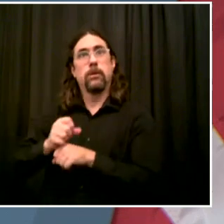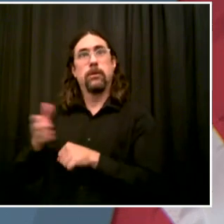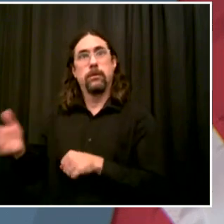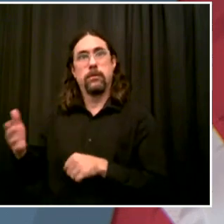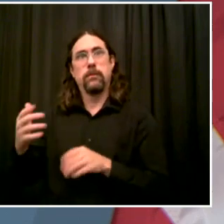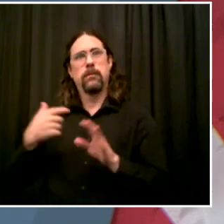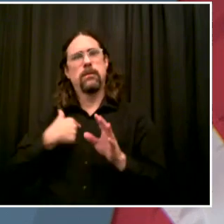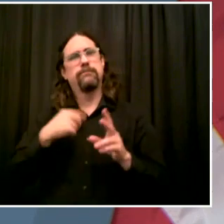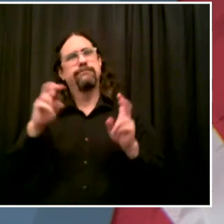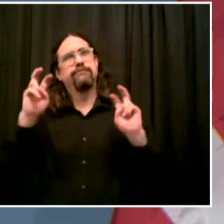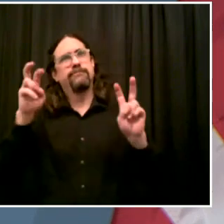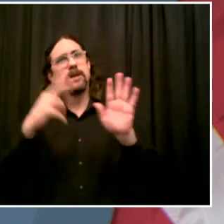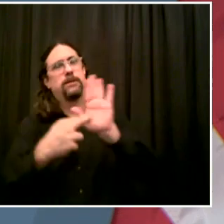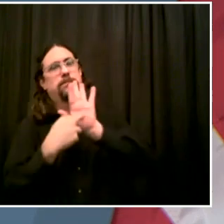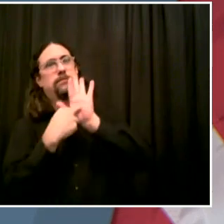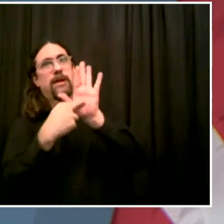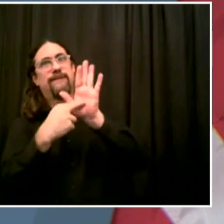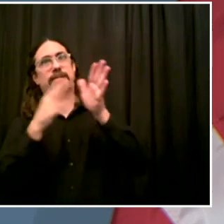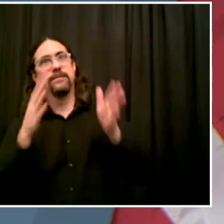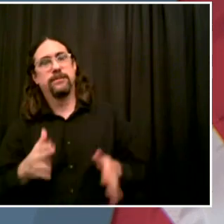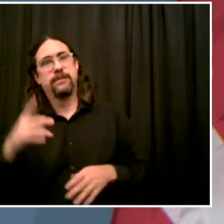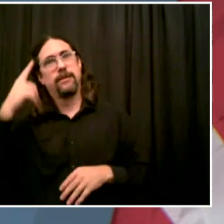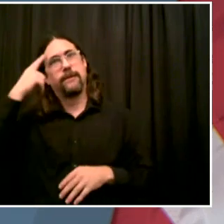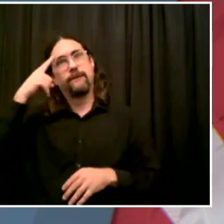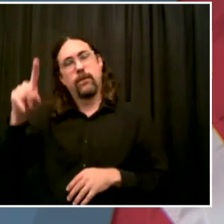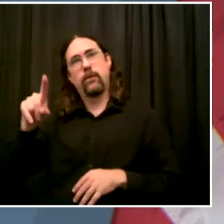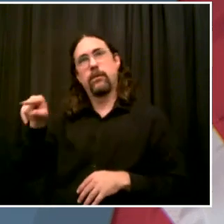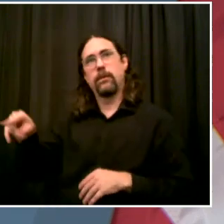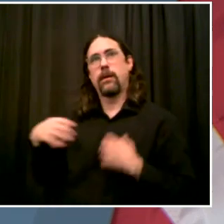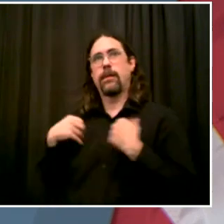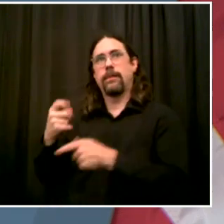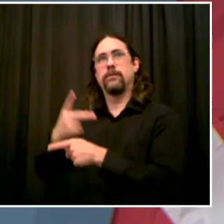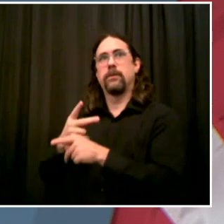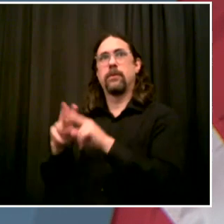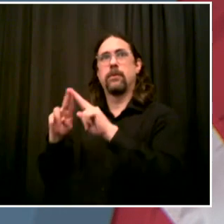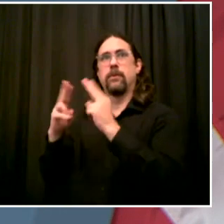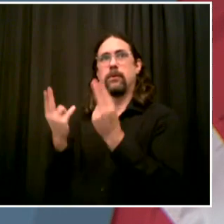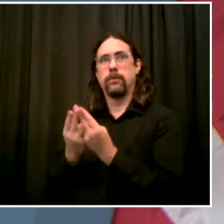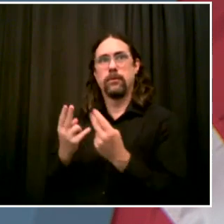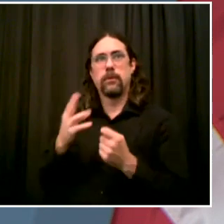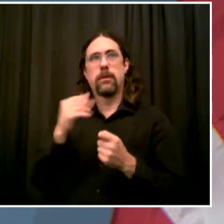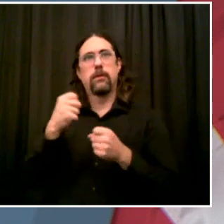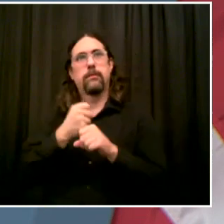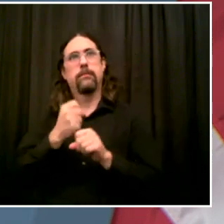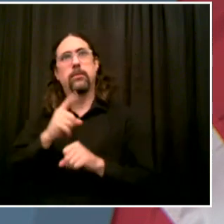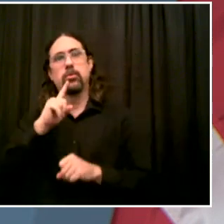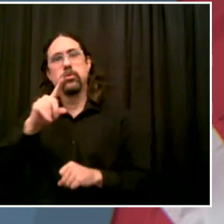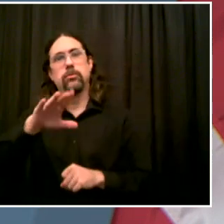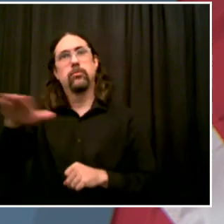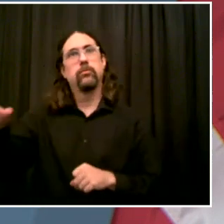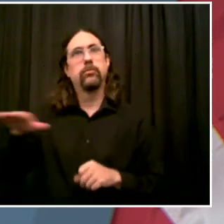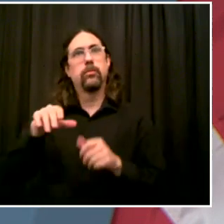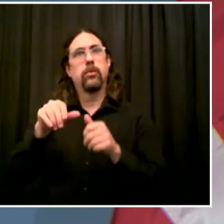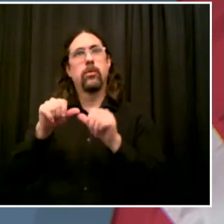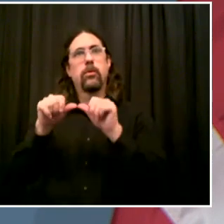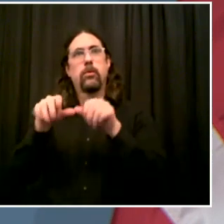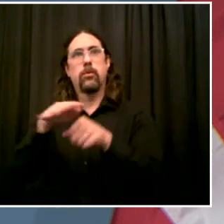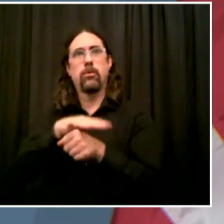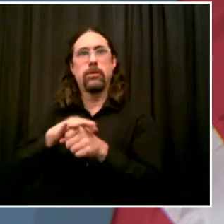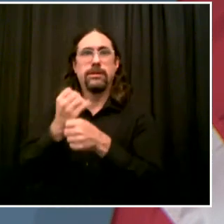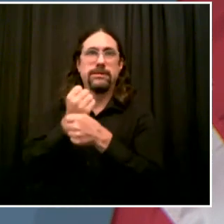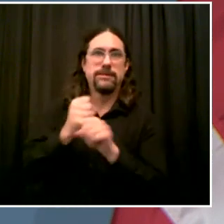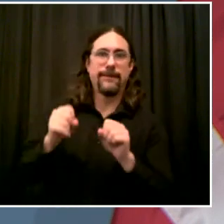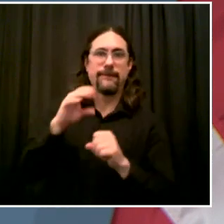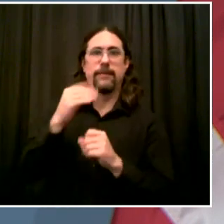that their environments and their management were adhering to their concerns. I served my community for 14 years